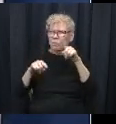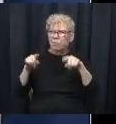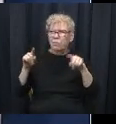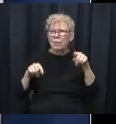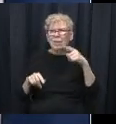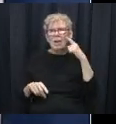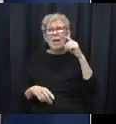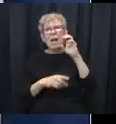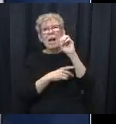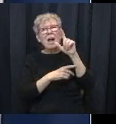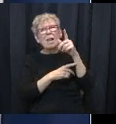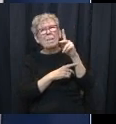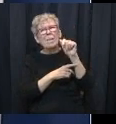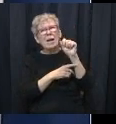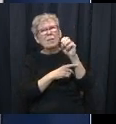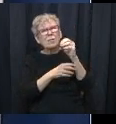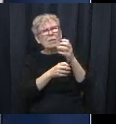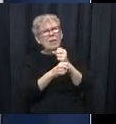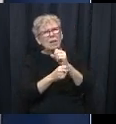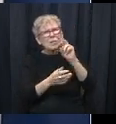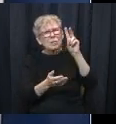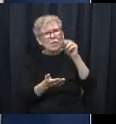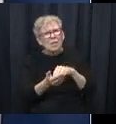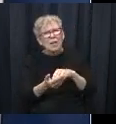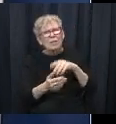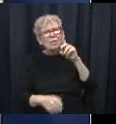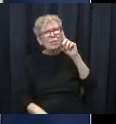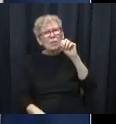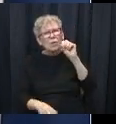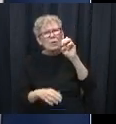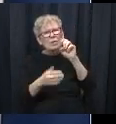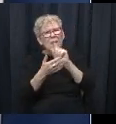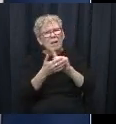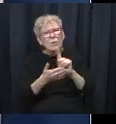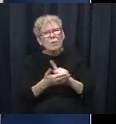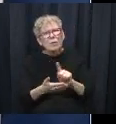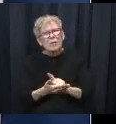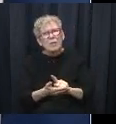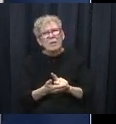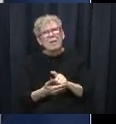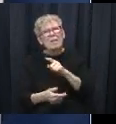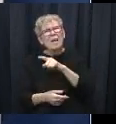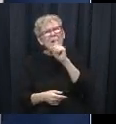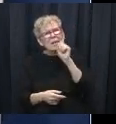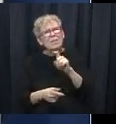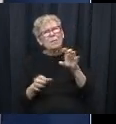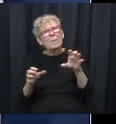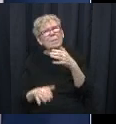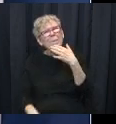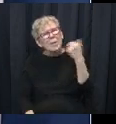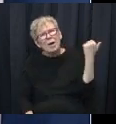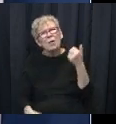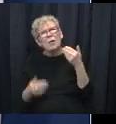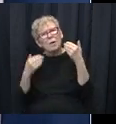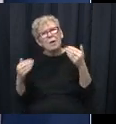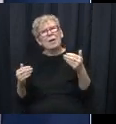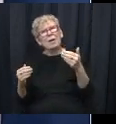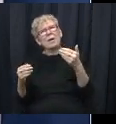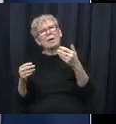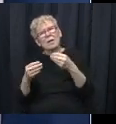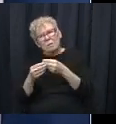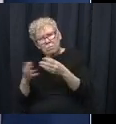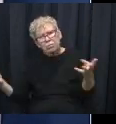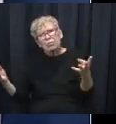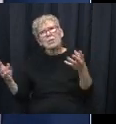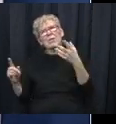do a better job getting the vaccine out. And absolutely, we are holding all of our partners accountable for using every